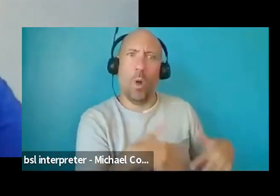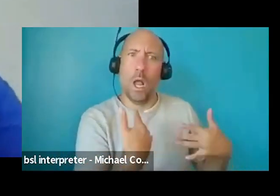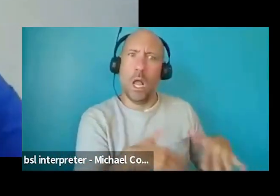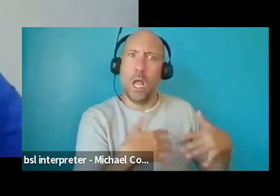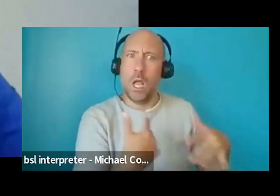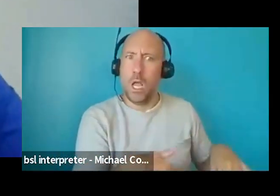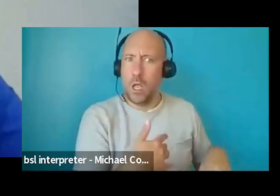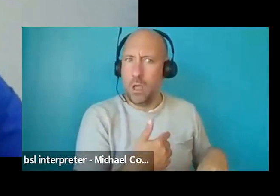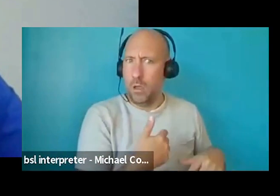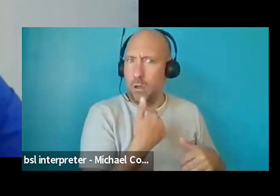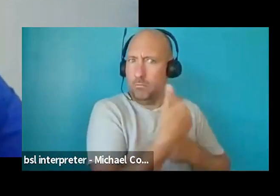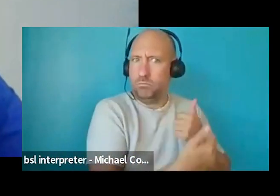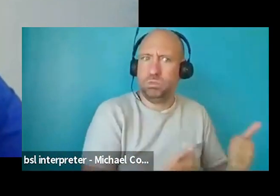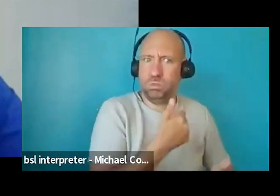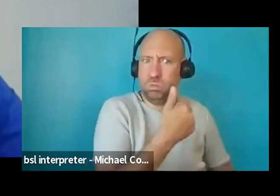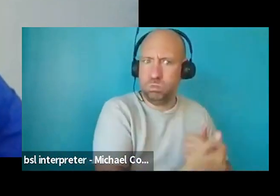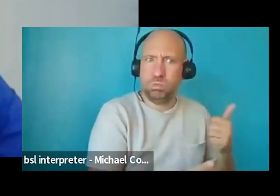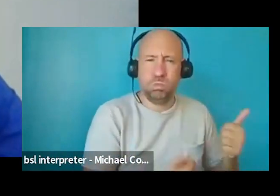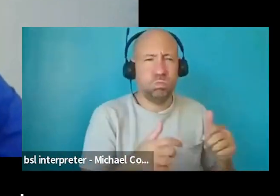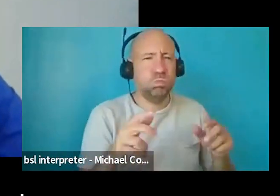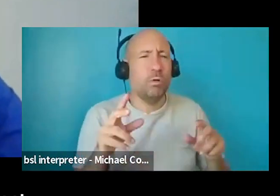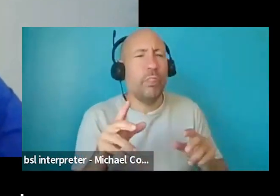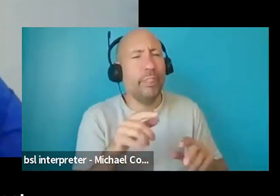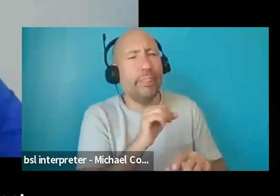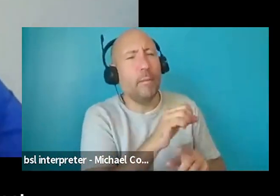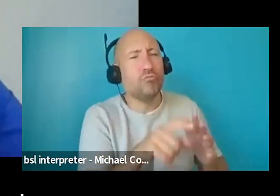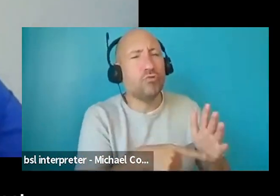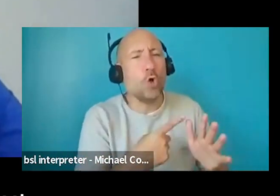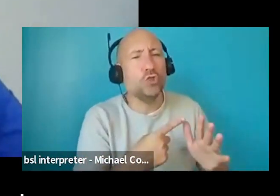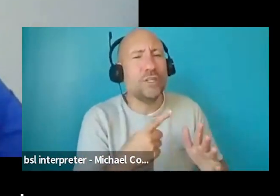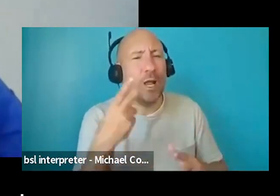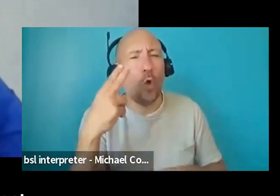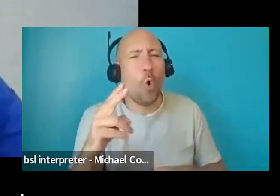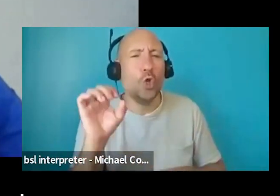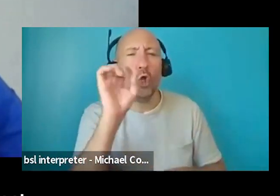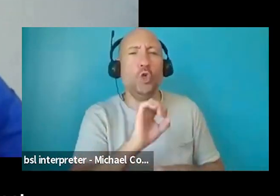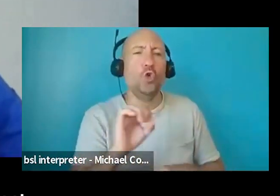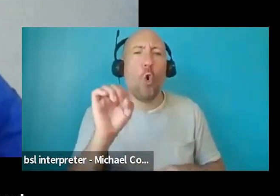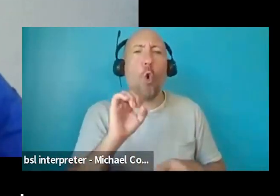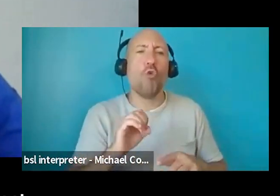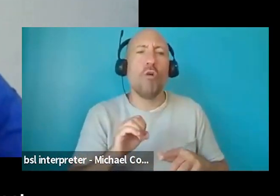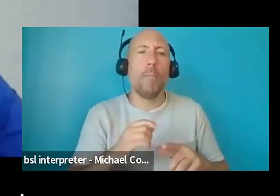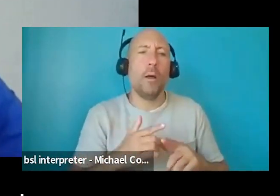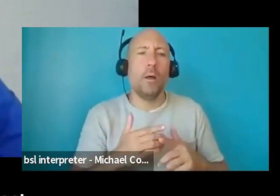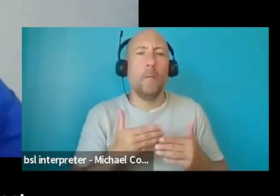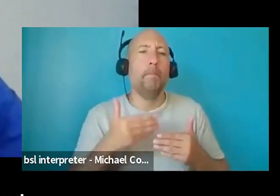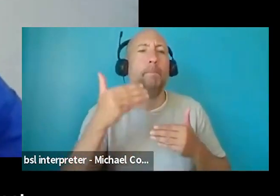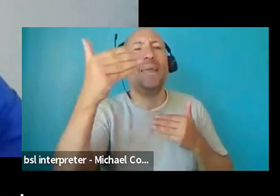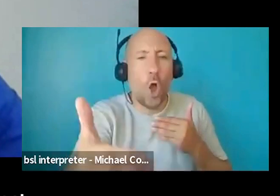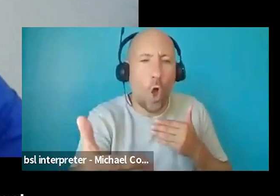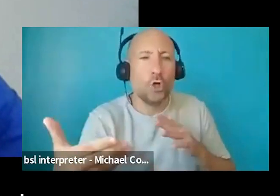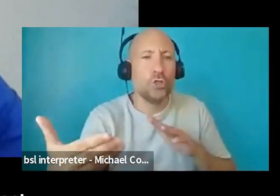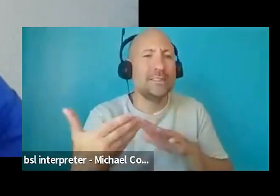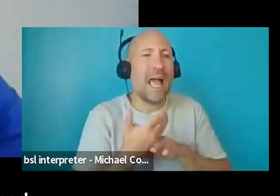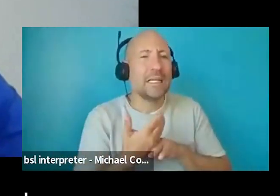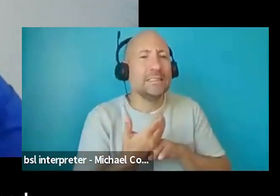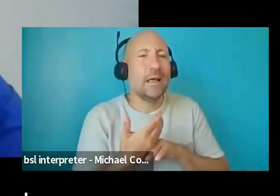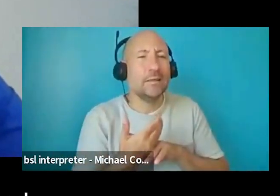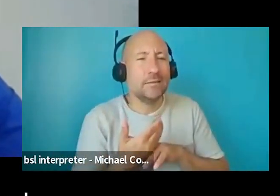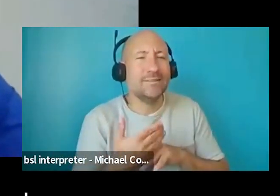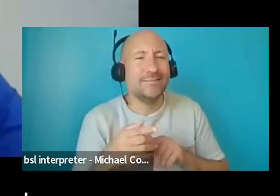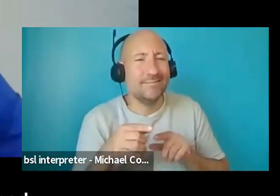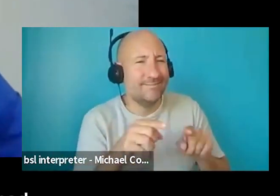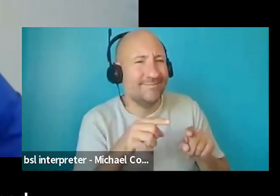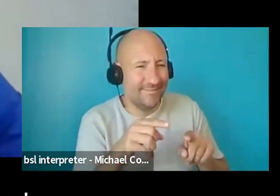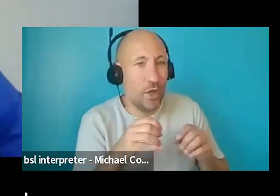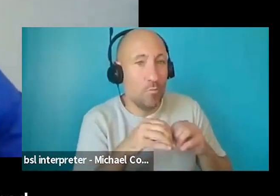mentioned the project Europe Beyond Access, which is that Creative Europe project, which did have a, in Italian, the British